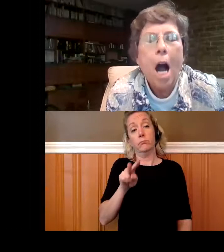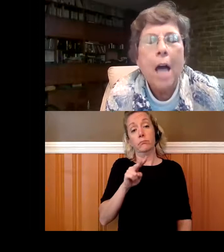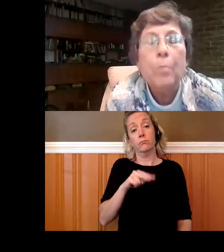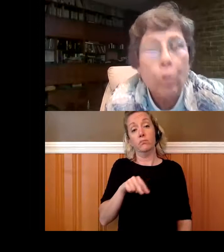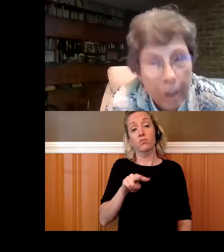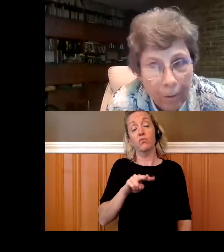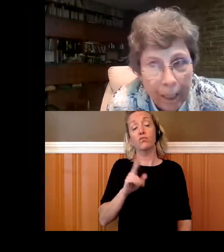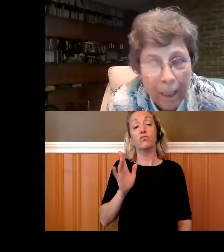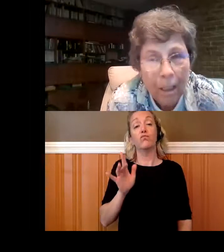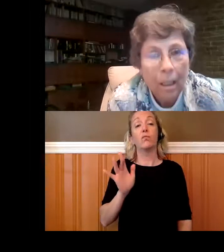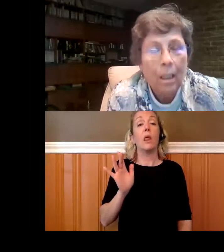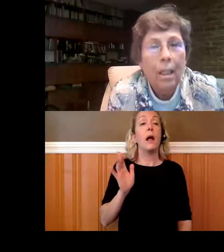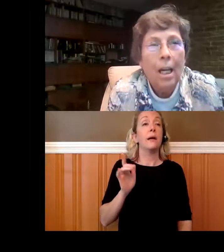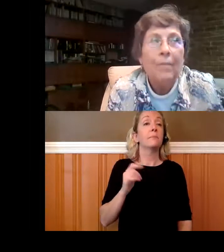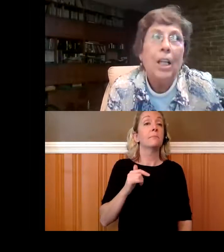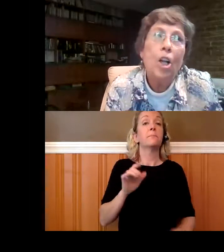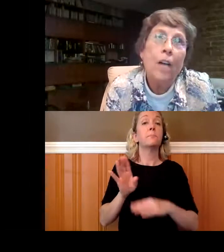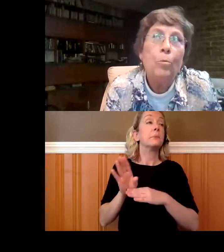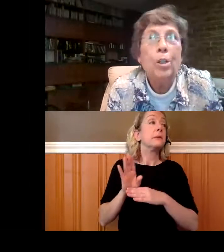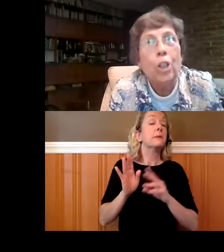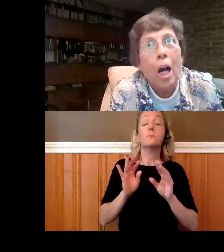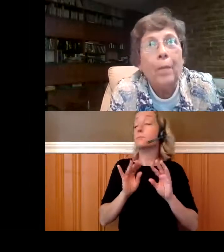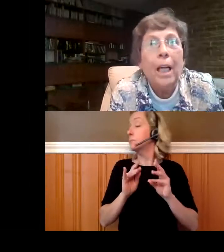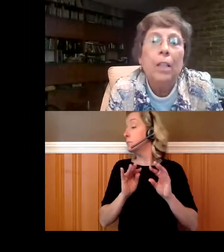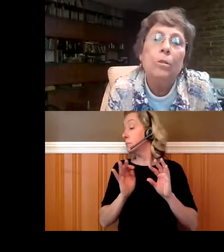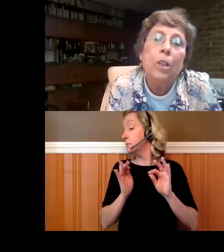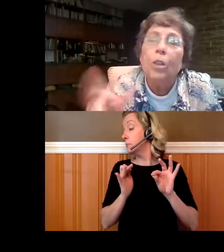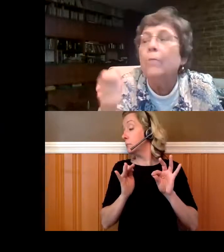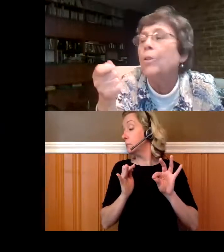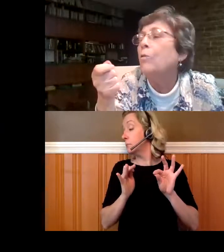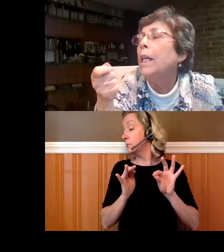shopping, looking for trinkets and here and there, and watching what's going on and listening,